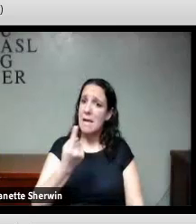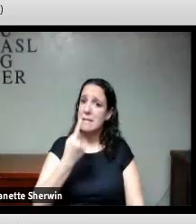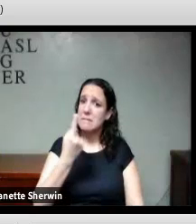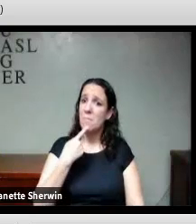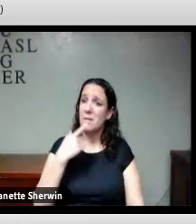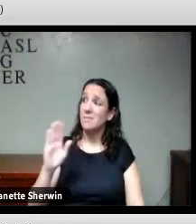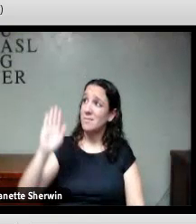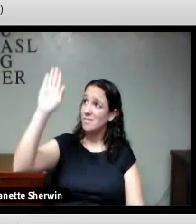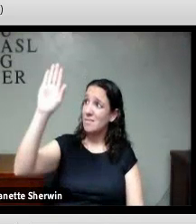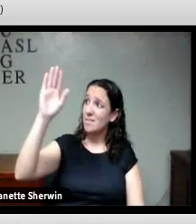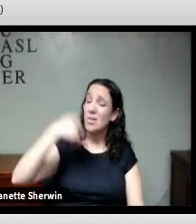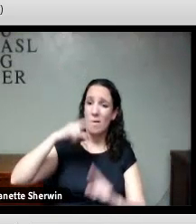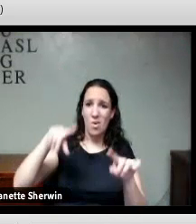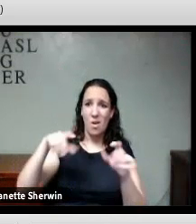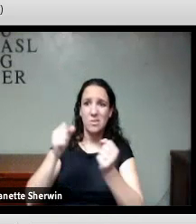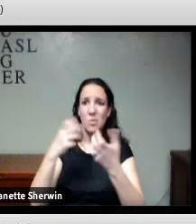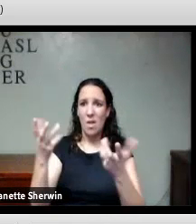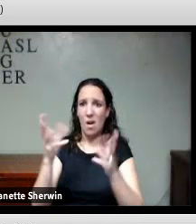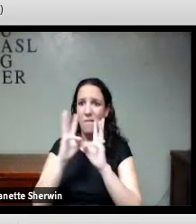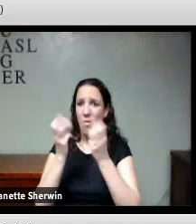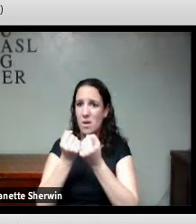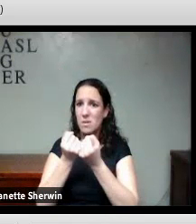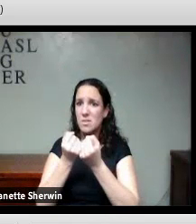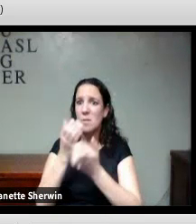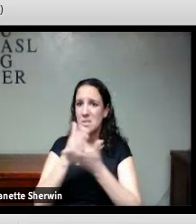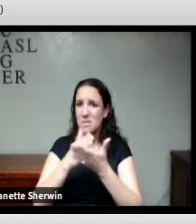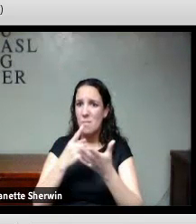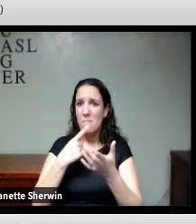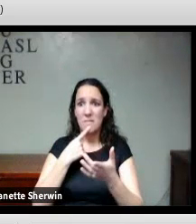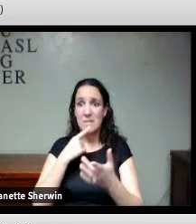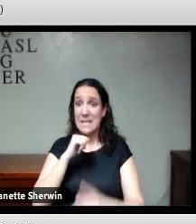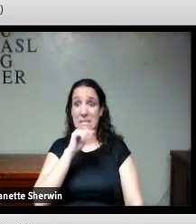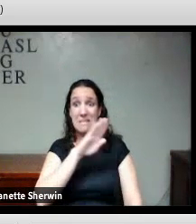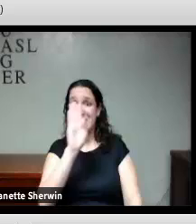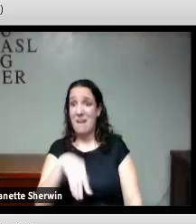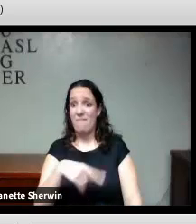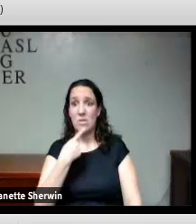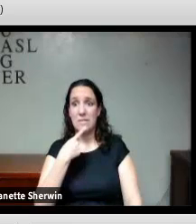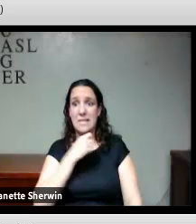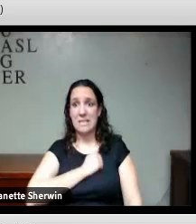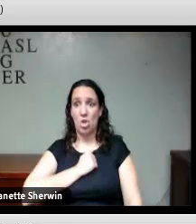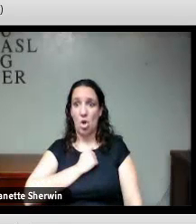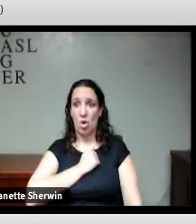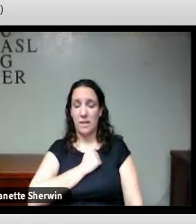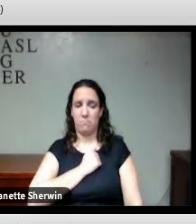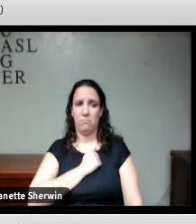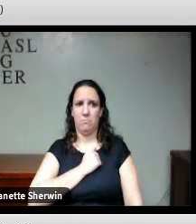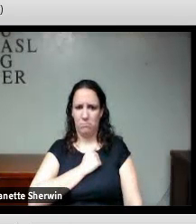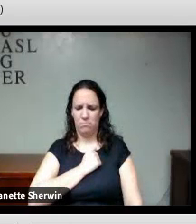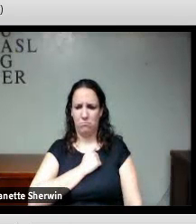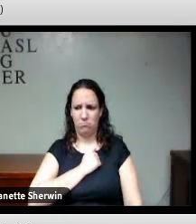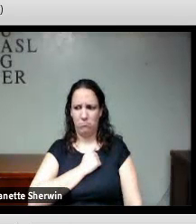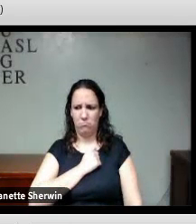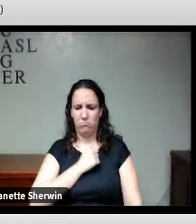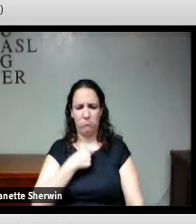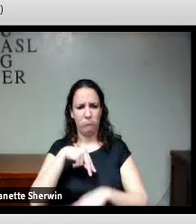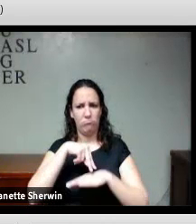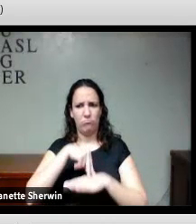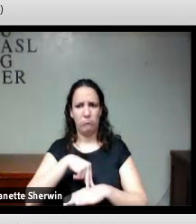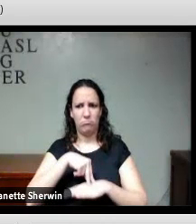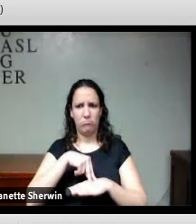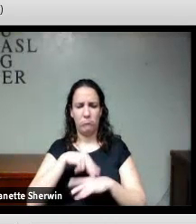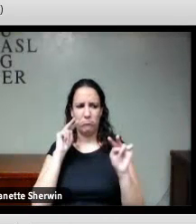to a lot of workshops, and a couple of them have said, don't ever say you're sorry. And I just stood there looking at